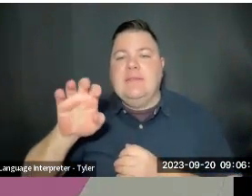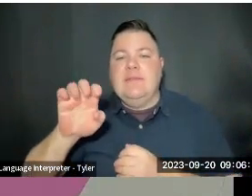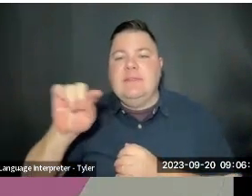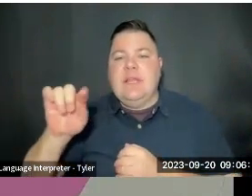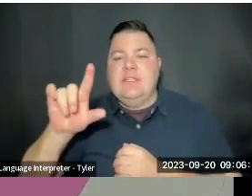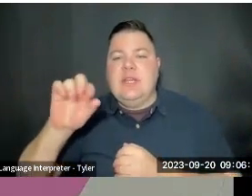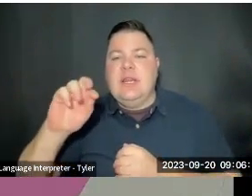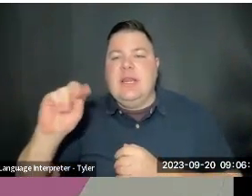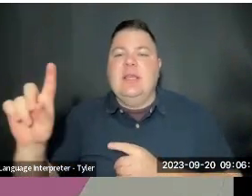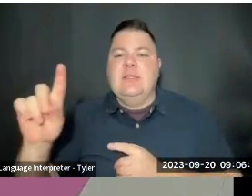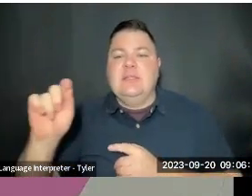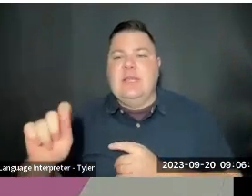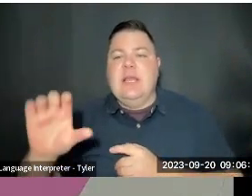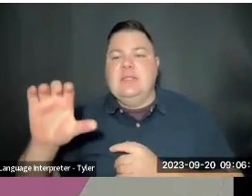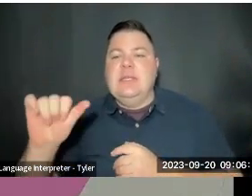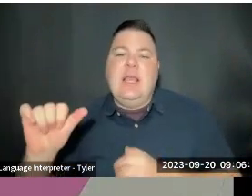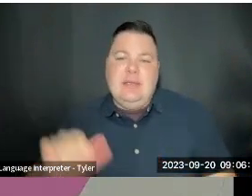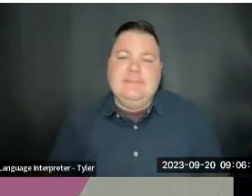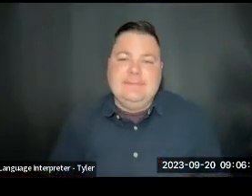native-land.ca.